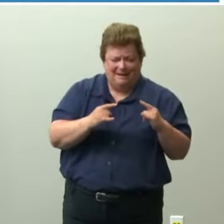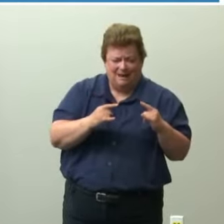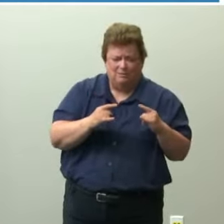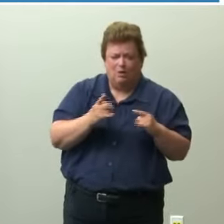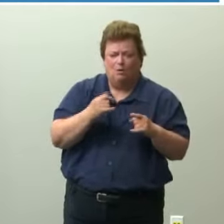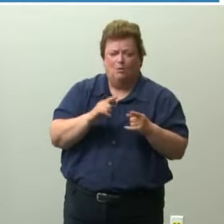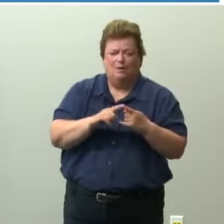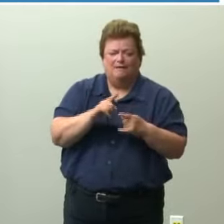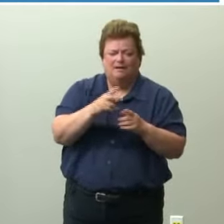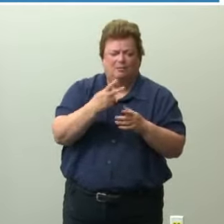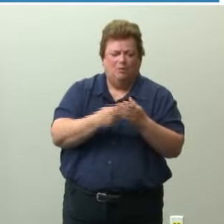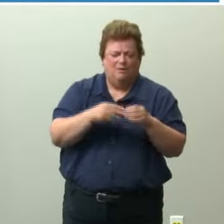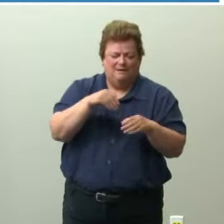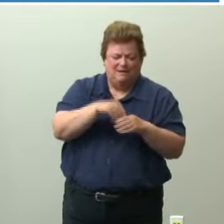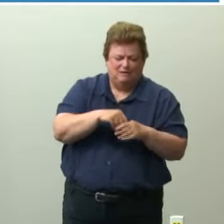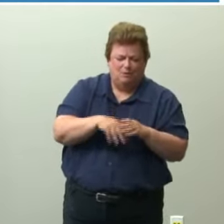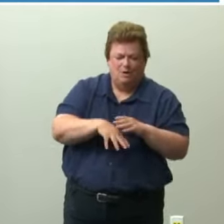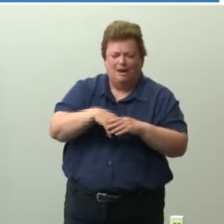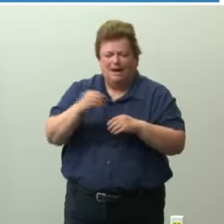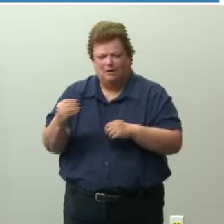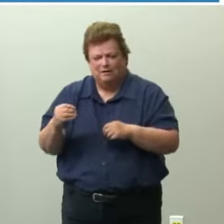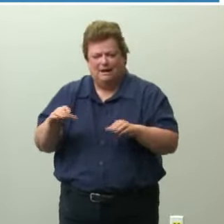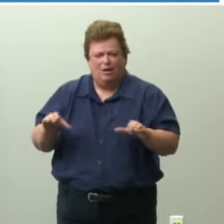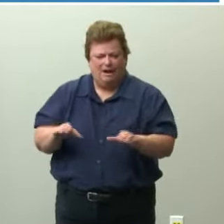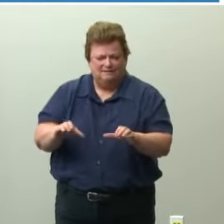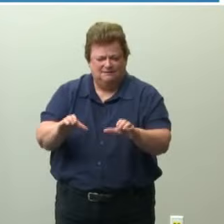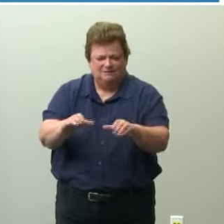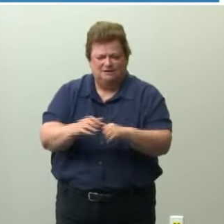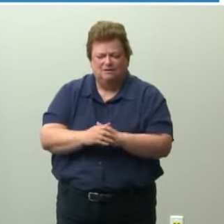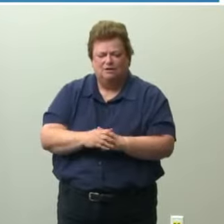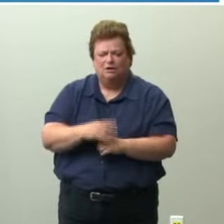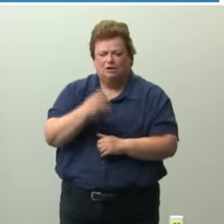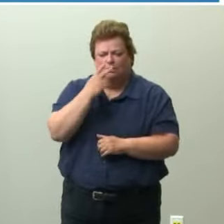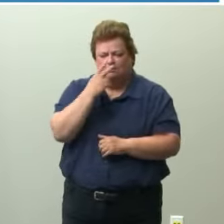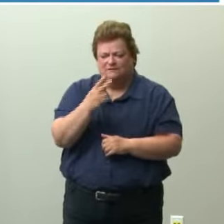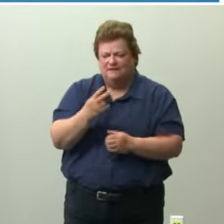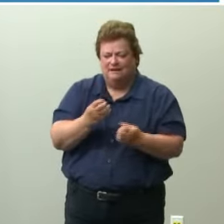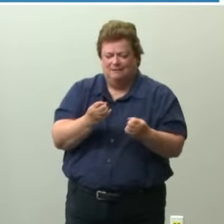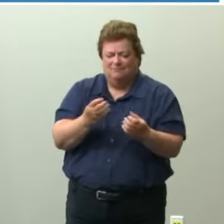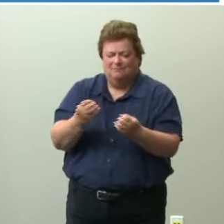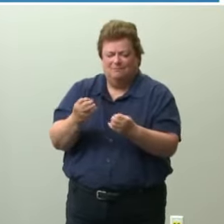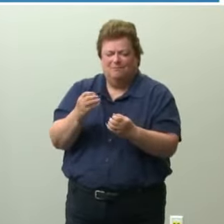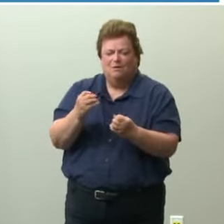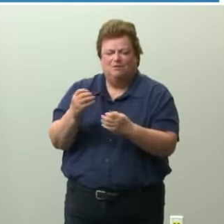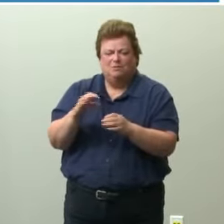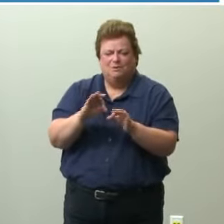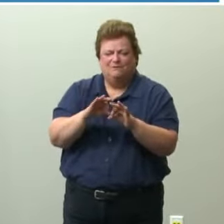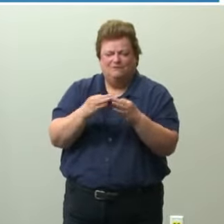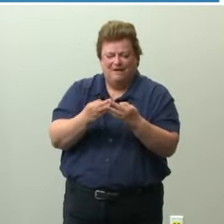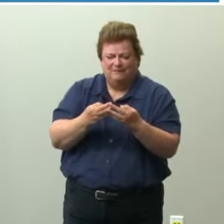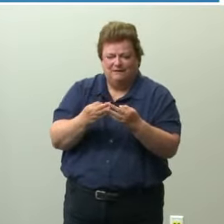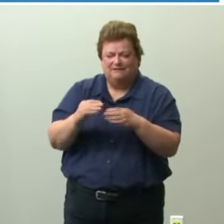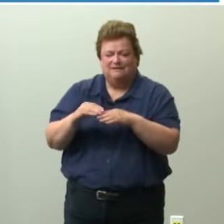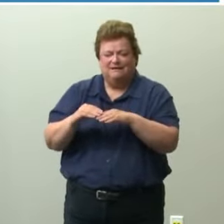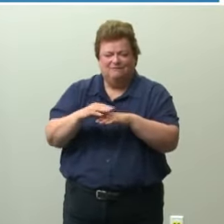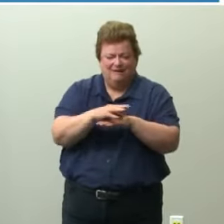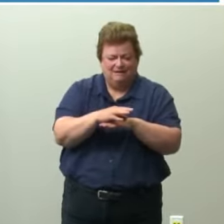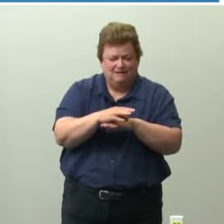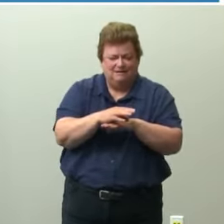been indoors and outdoors. That's one area. We're seeing multiple family members then become